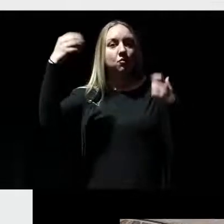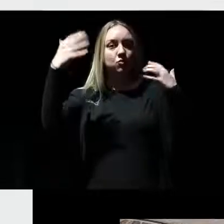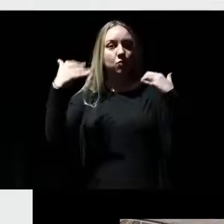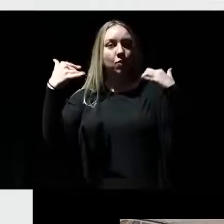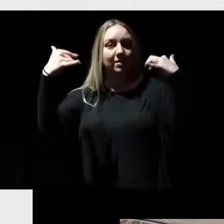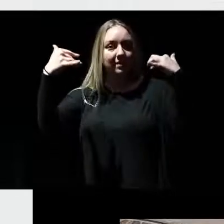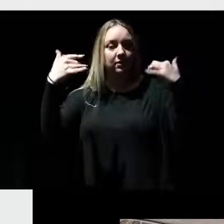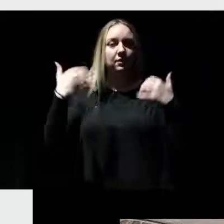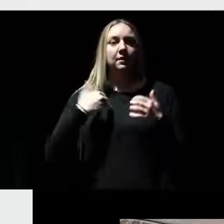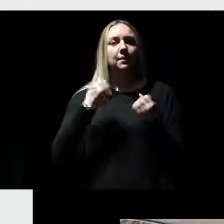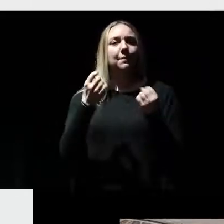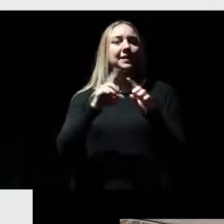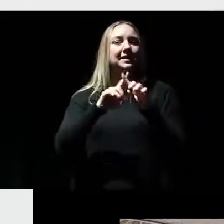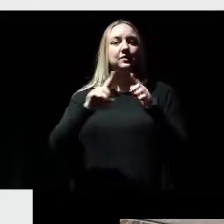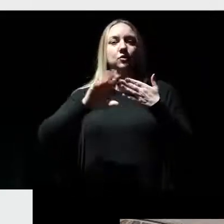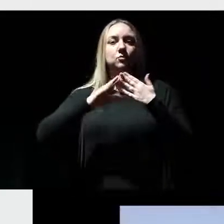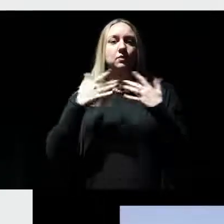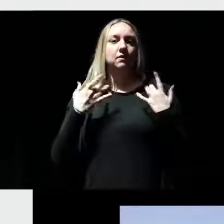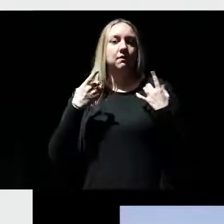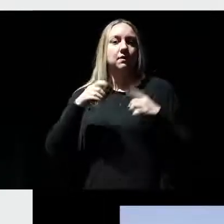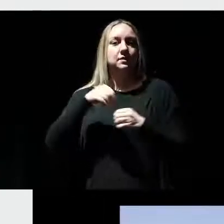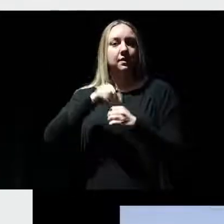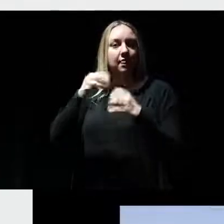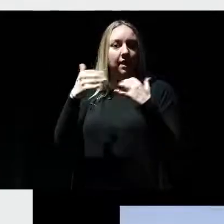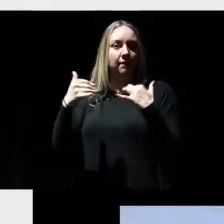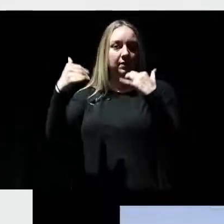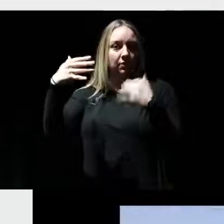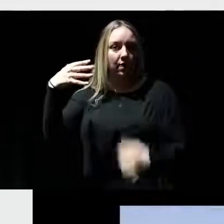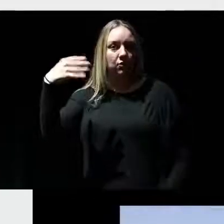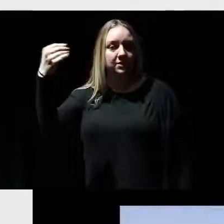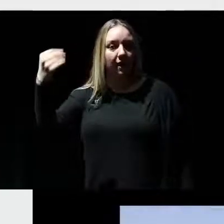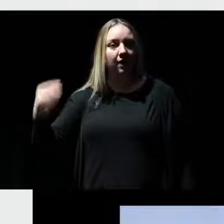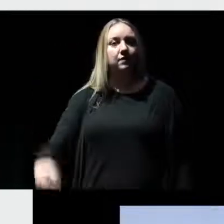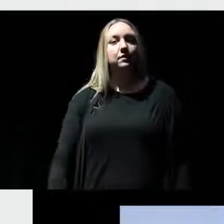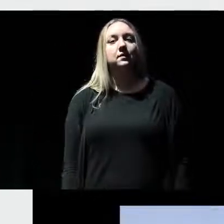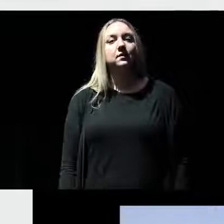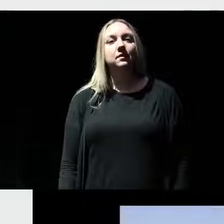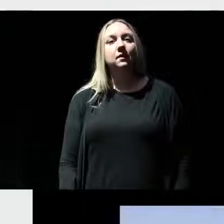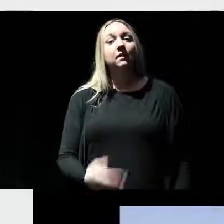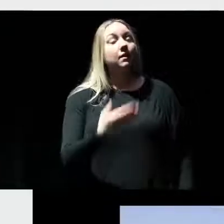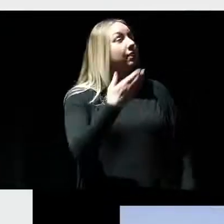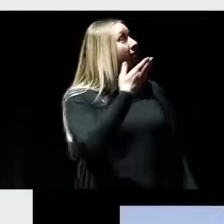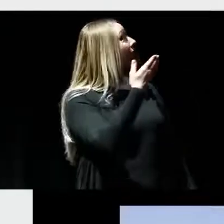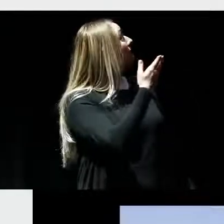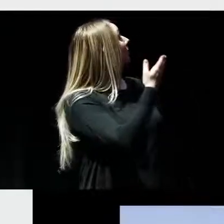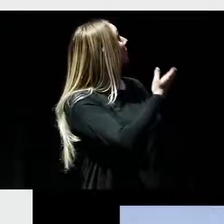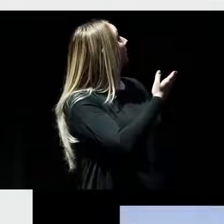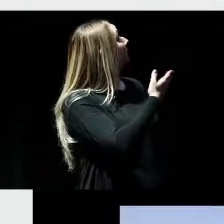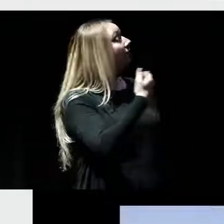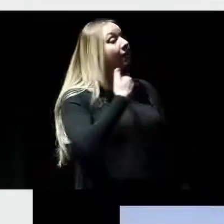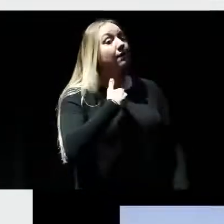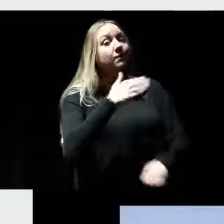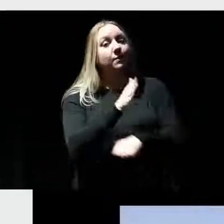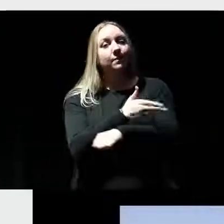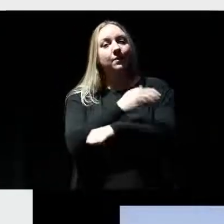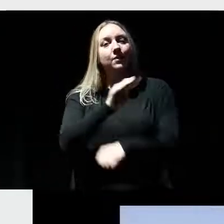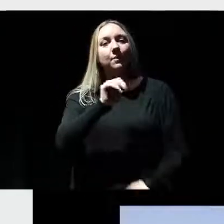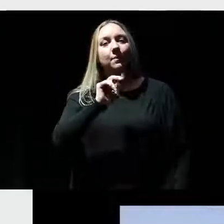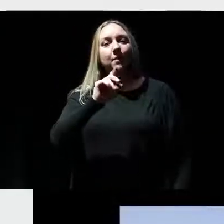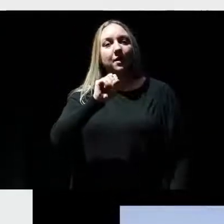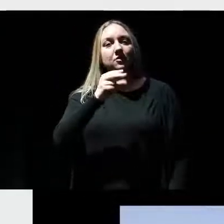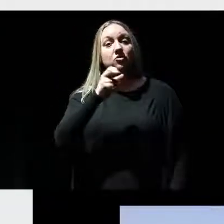community events and gatherings. The band shell and that amphitheater is really the